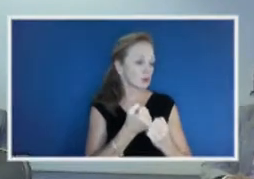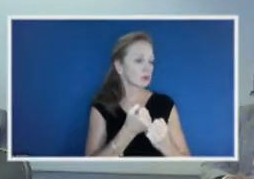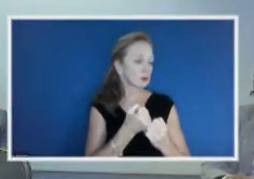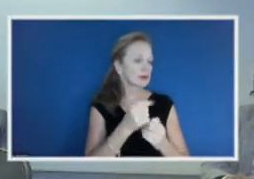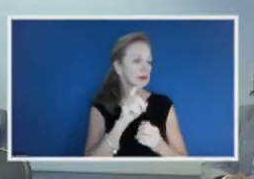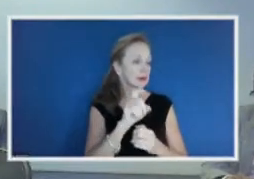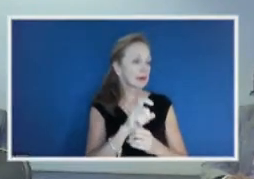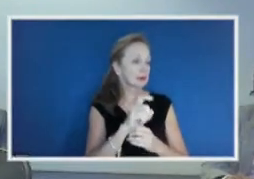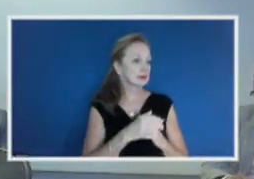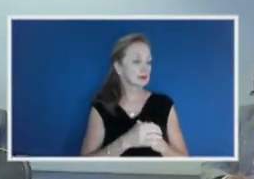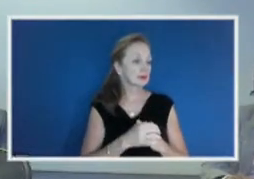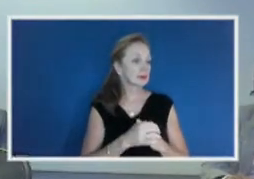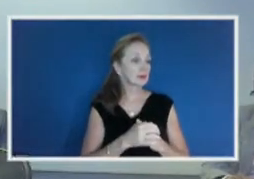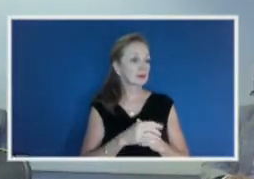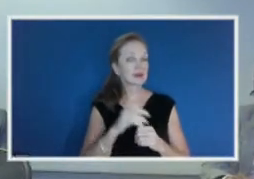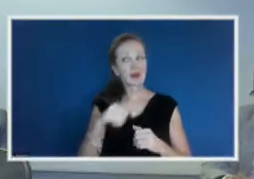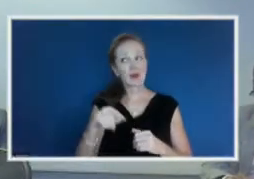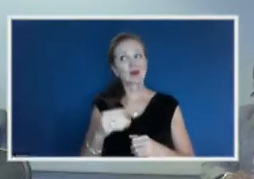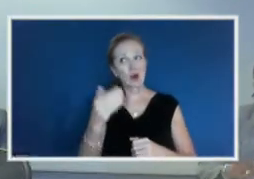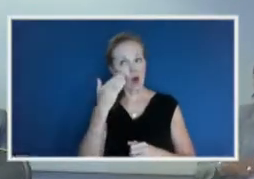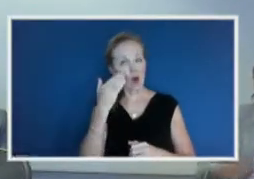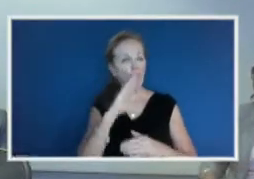we're going all in on that.